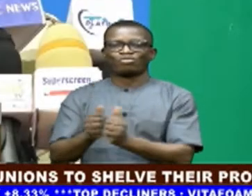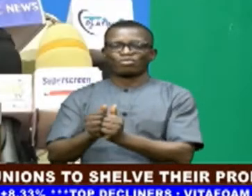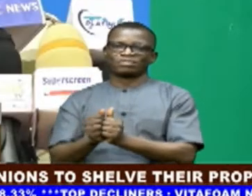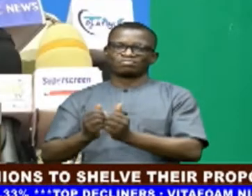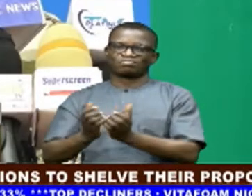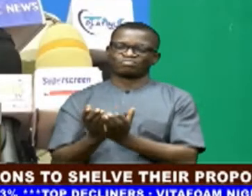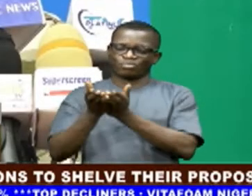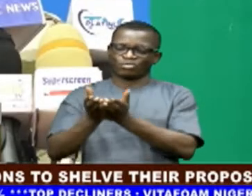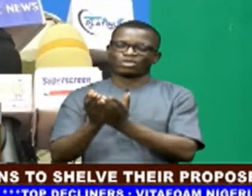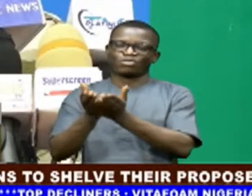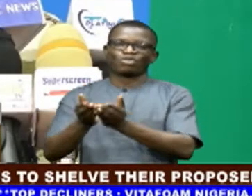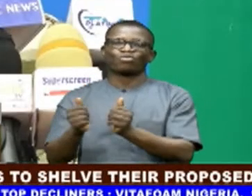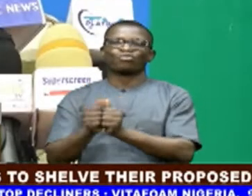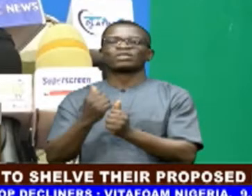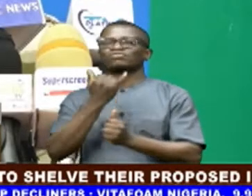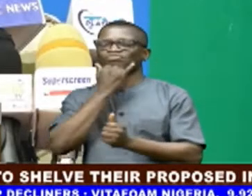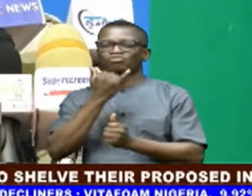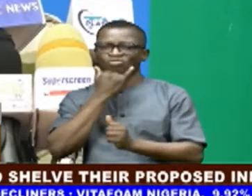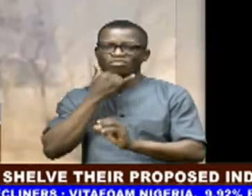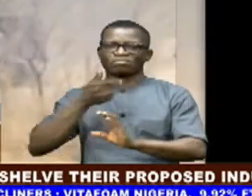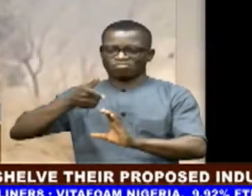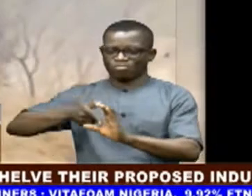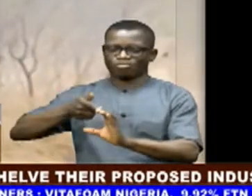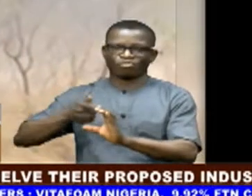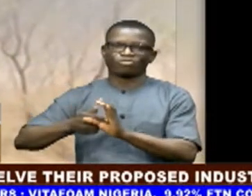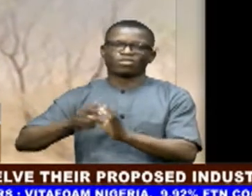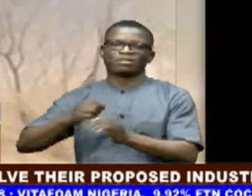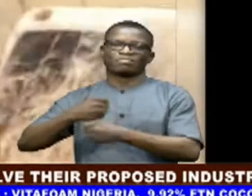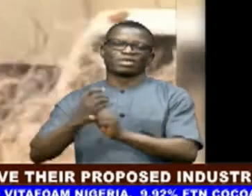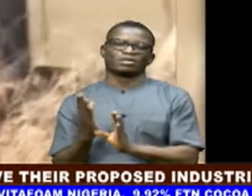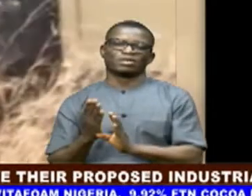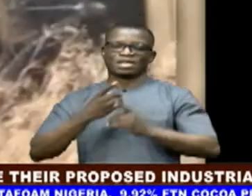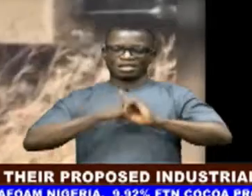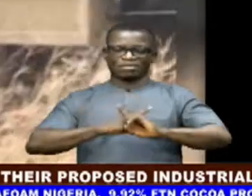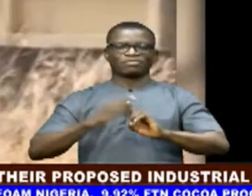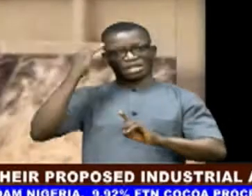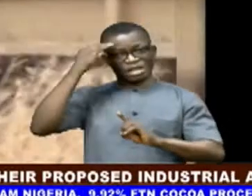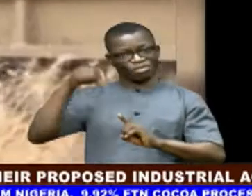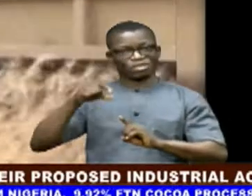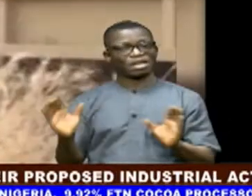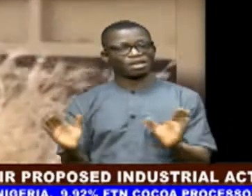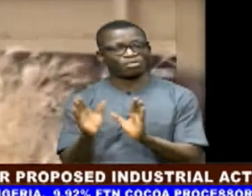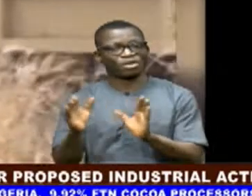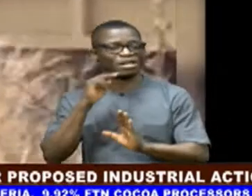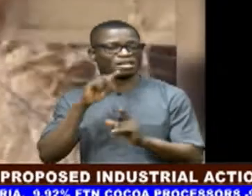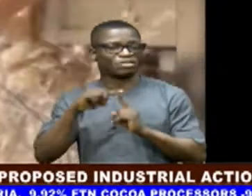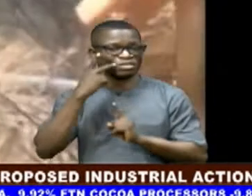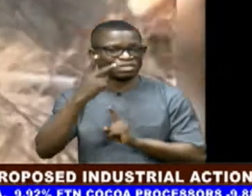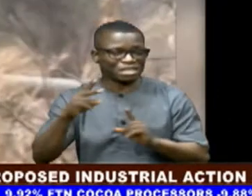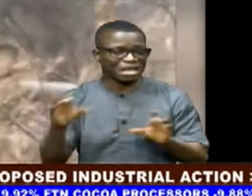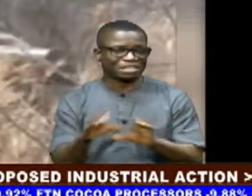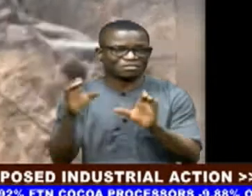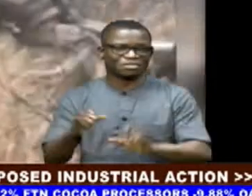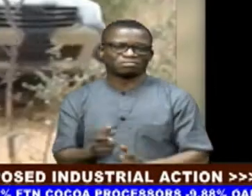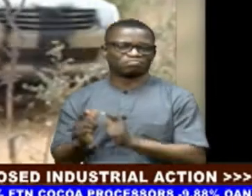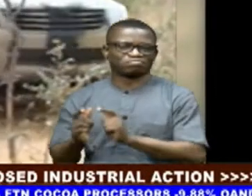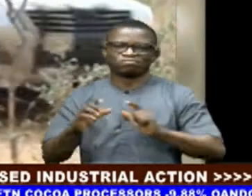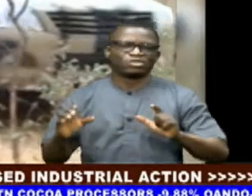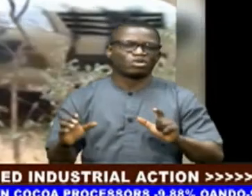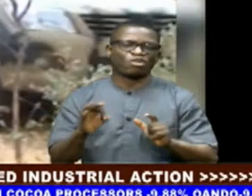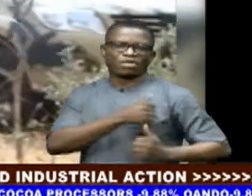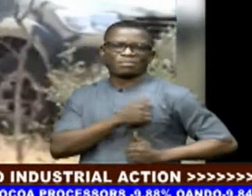34 illegal refining sites, among others. The defense headquarters enjoined Nigerians to see the ongoing manhunt against